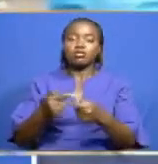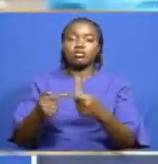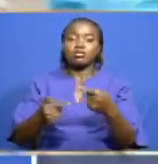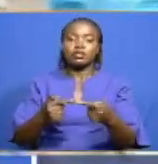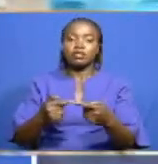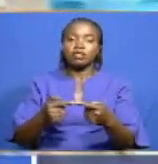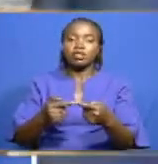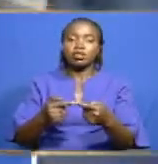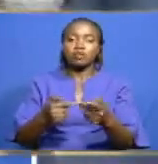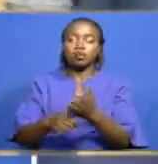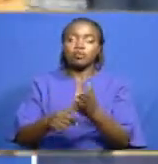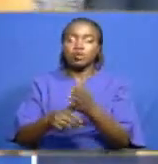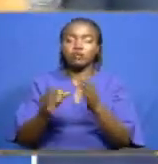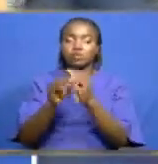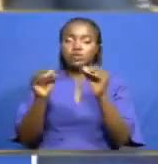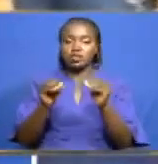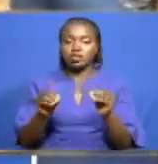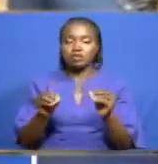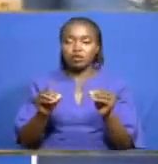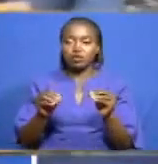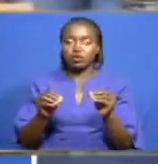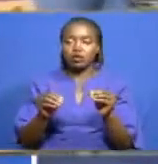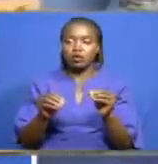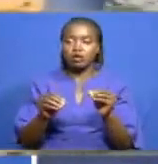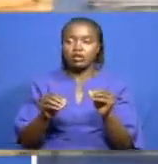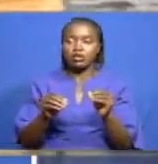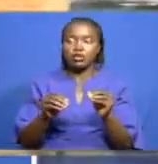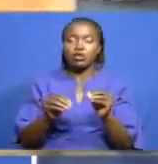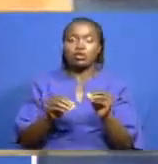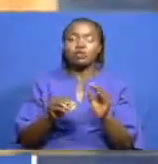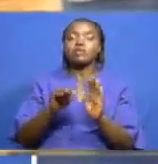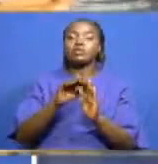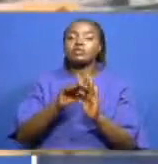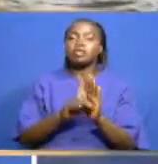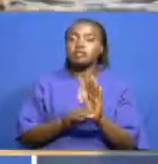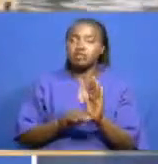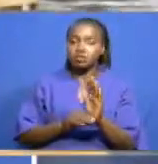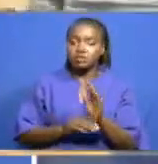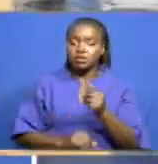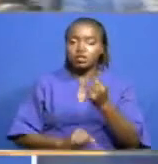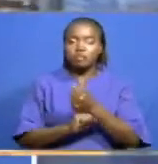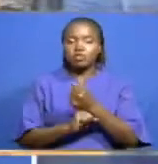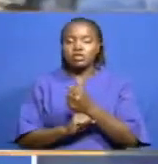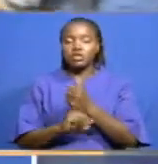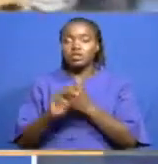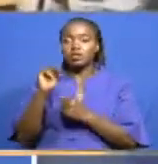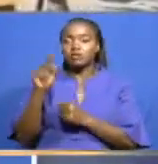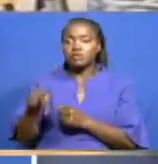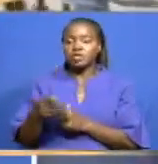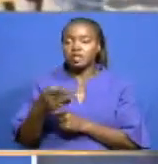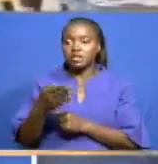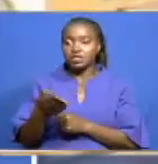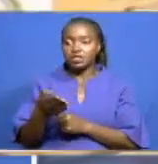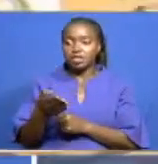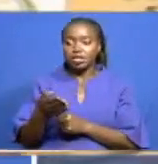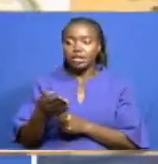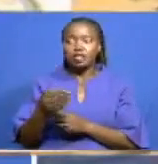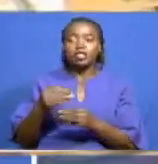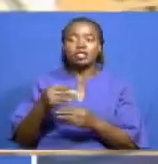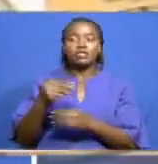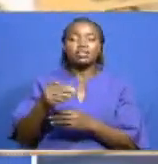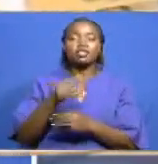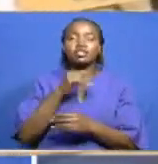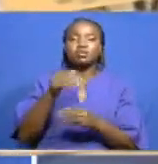without any problem. The sentiments by Magoha were backed by Area Member of Parliament Wambungu Ngujiri, who countered claims that the desks were not